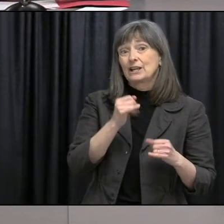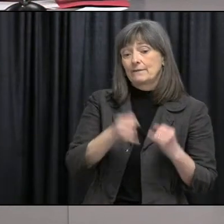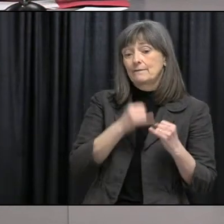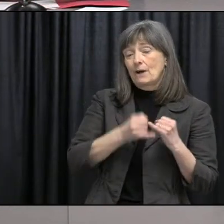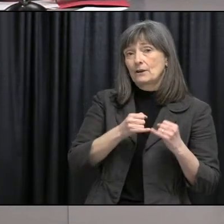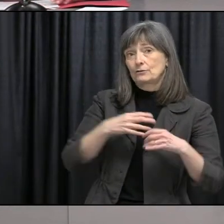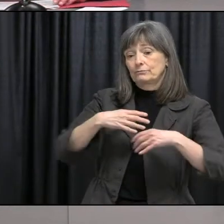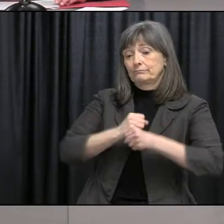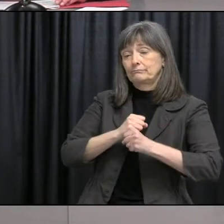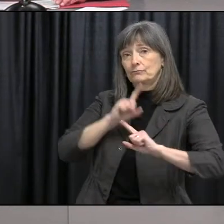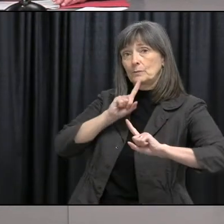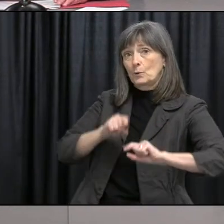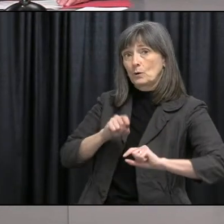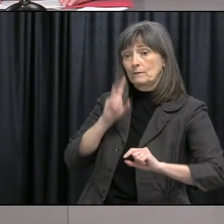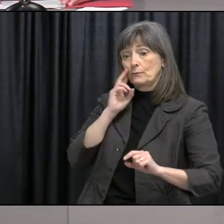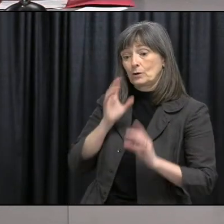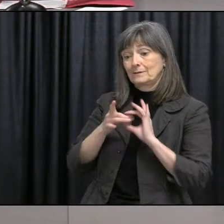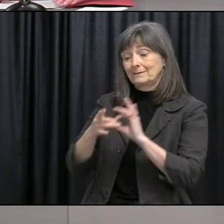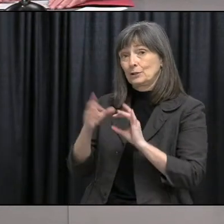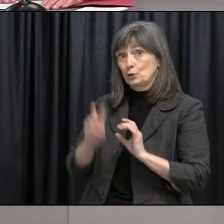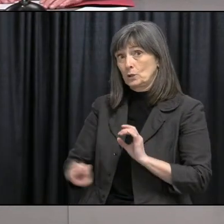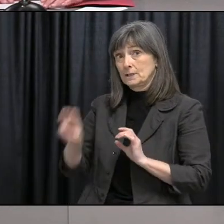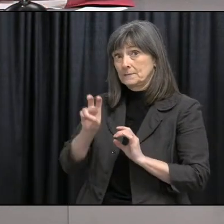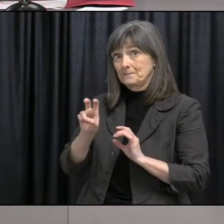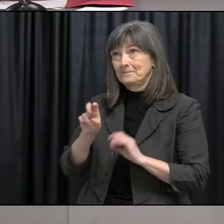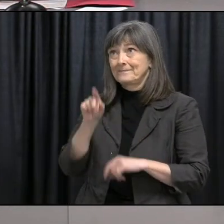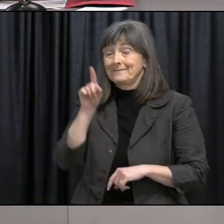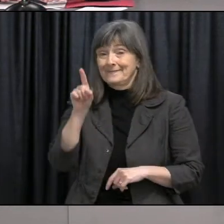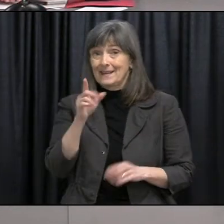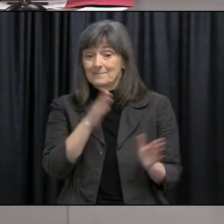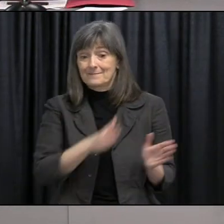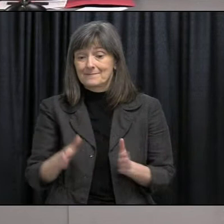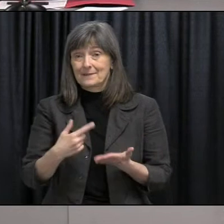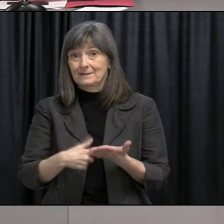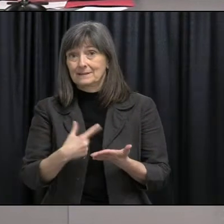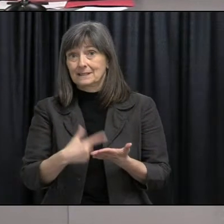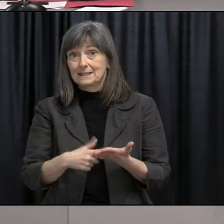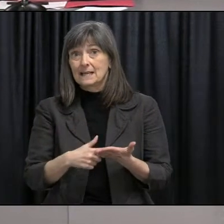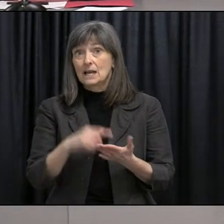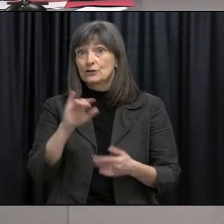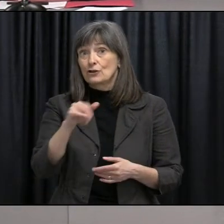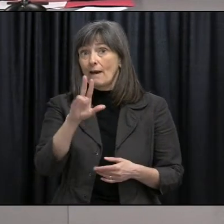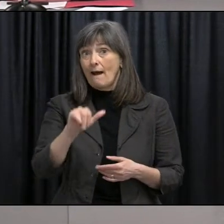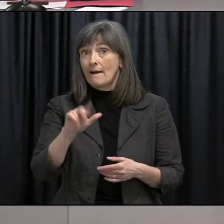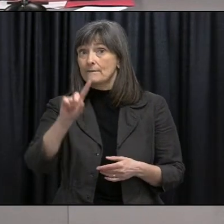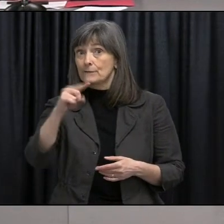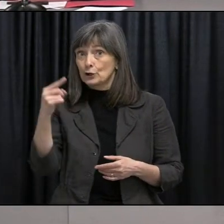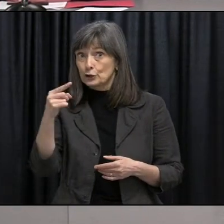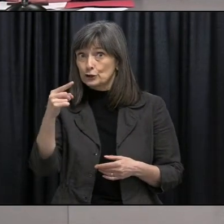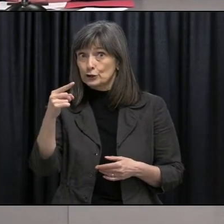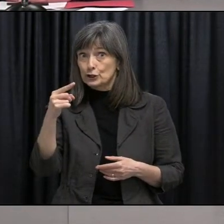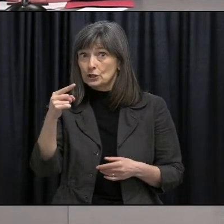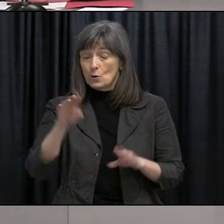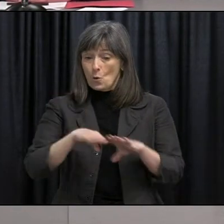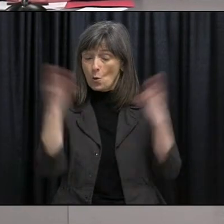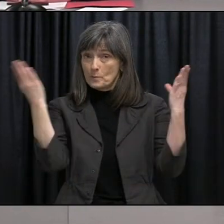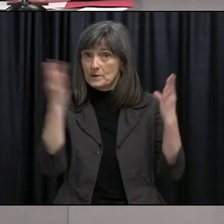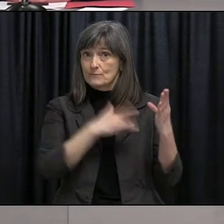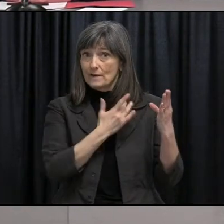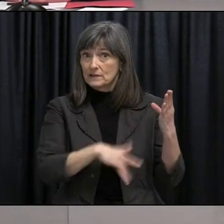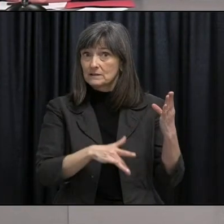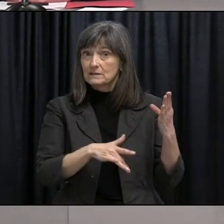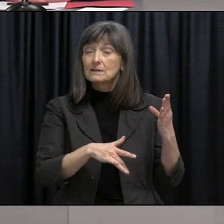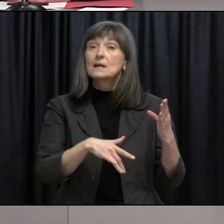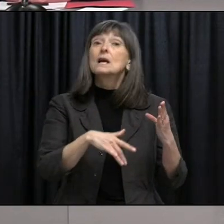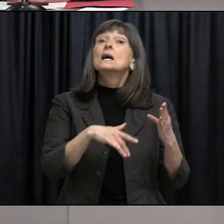they are looking to have the province open by July 1st with testing available for travelers coming in with no quarantine. From